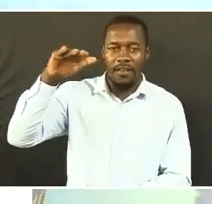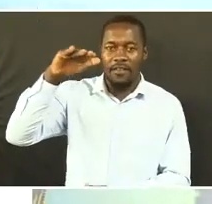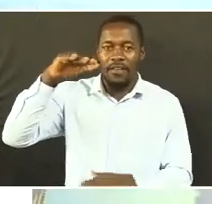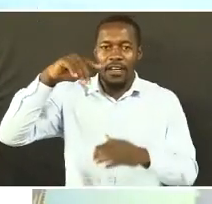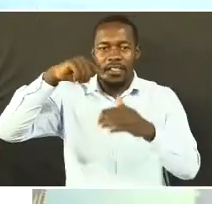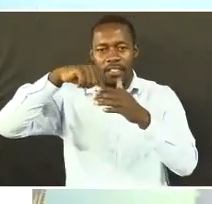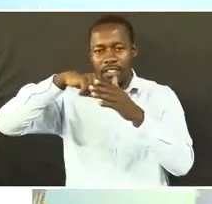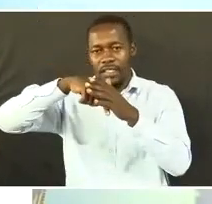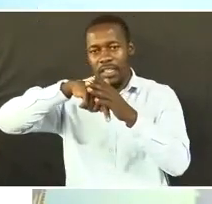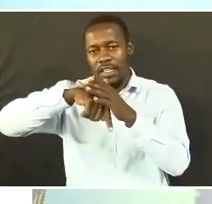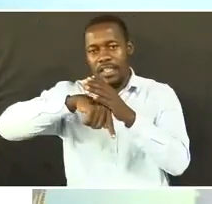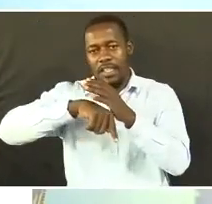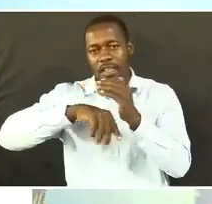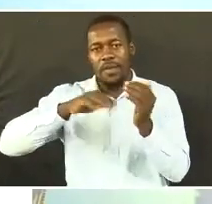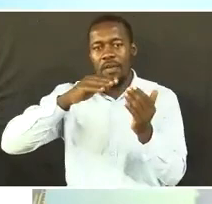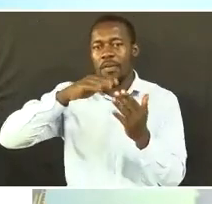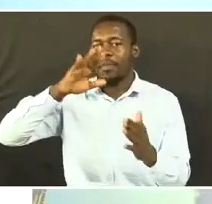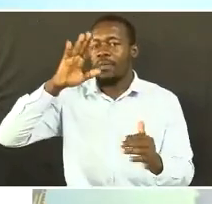above,